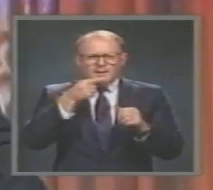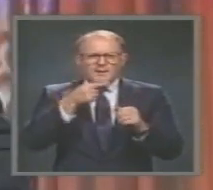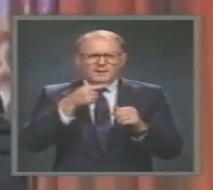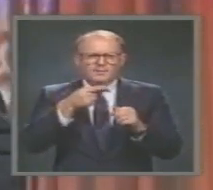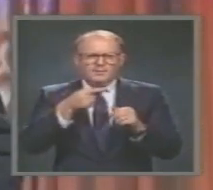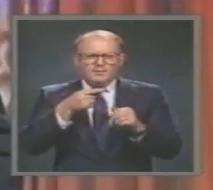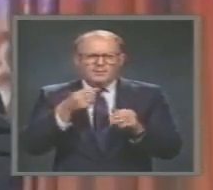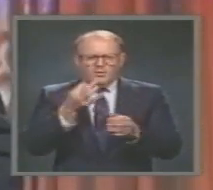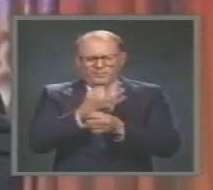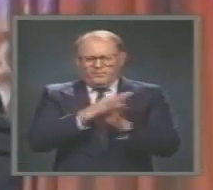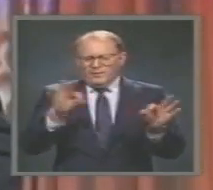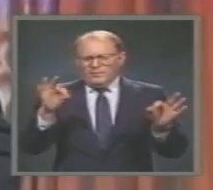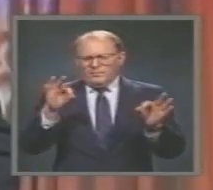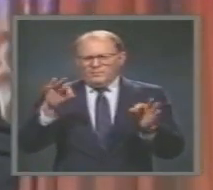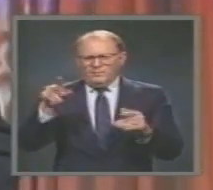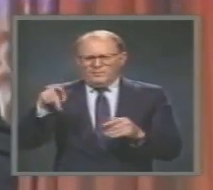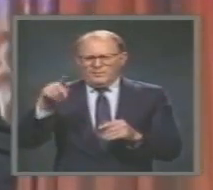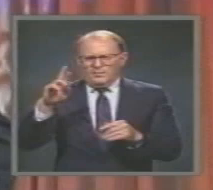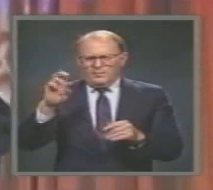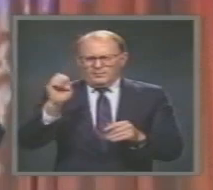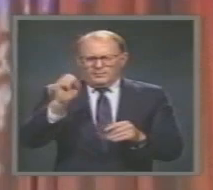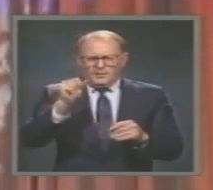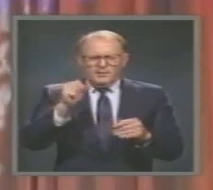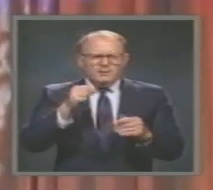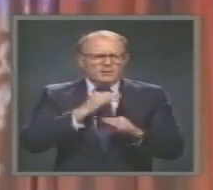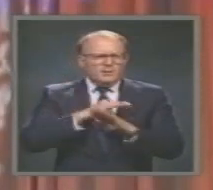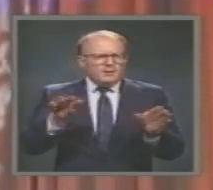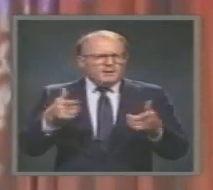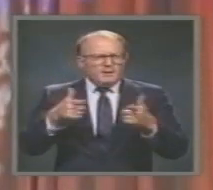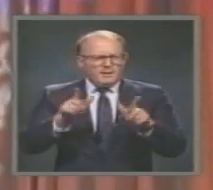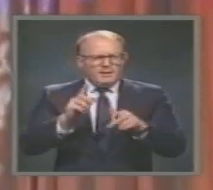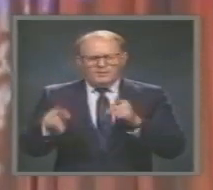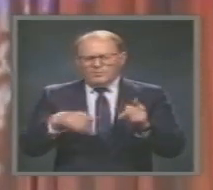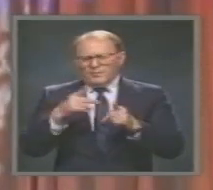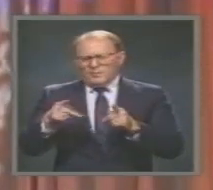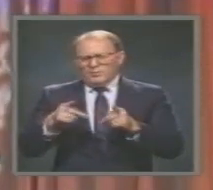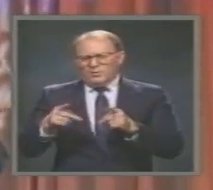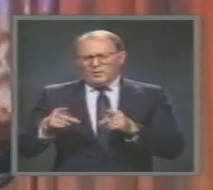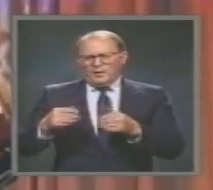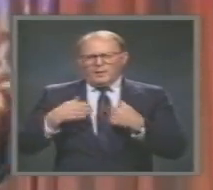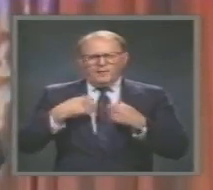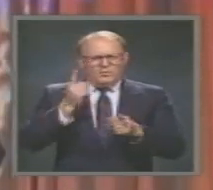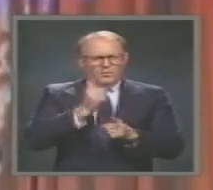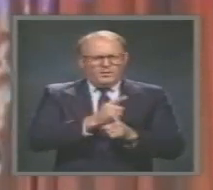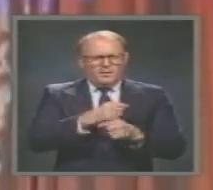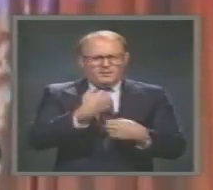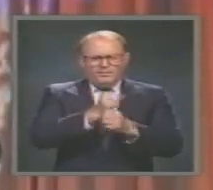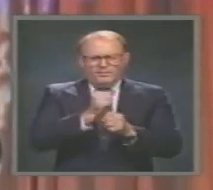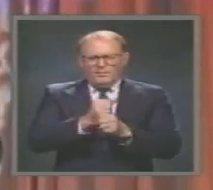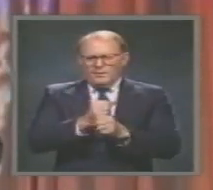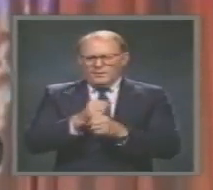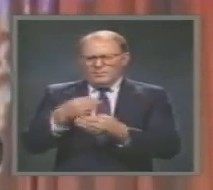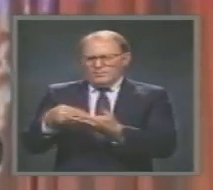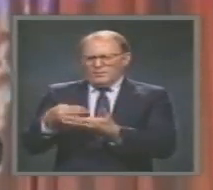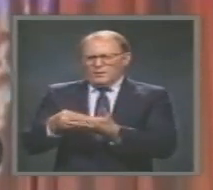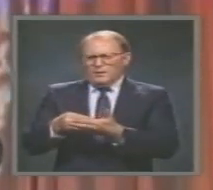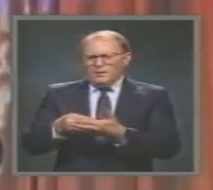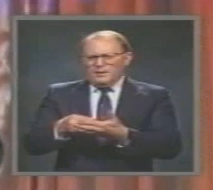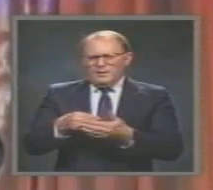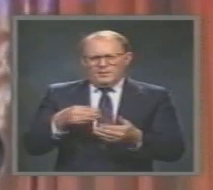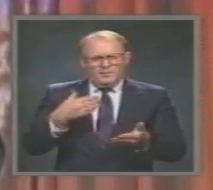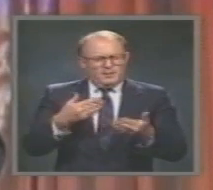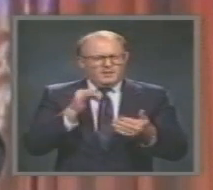their own money, for example. Though it is your own body, you don't have the right to use it to seduce a